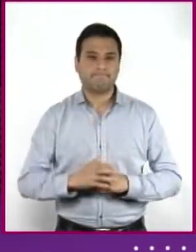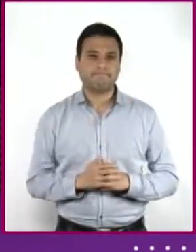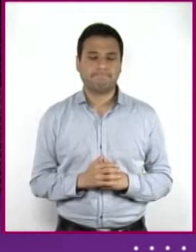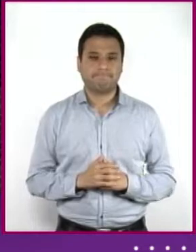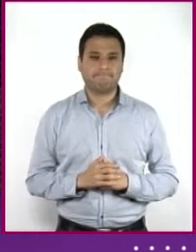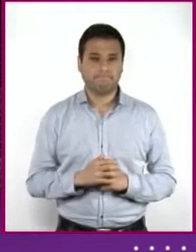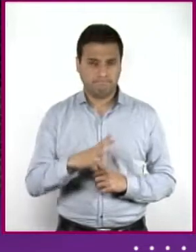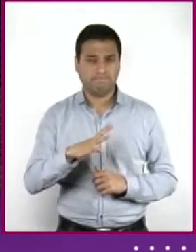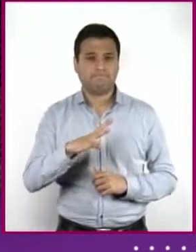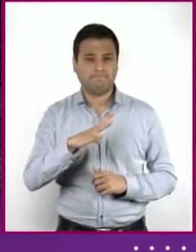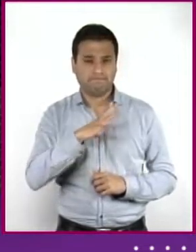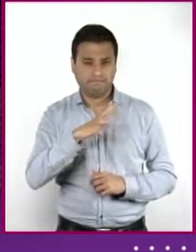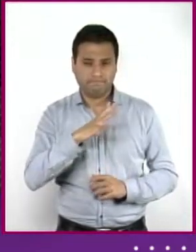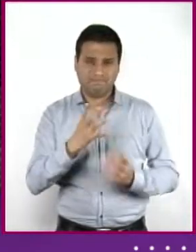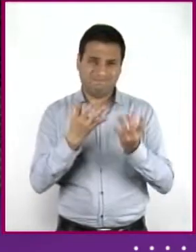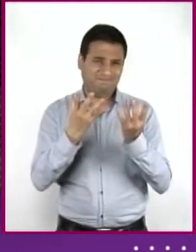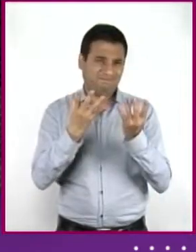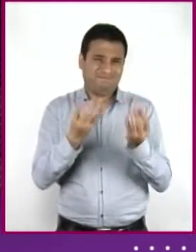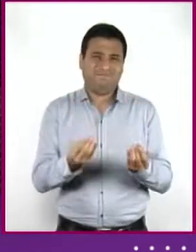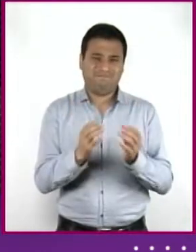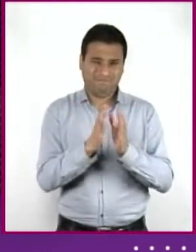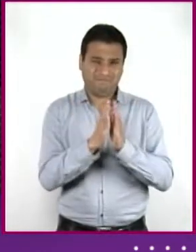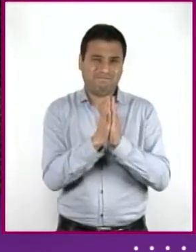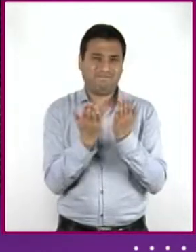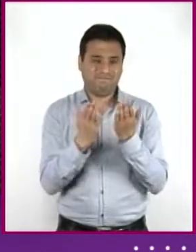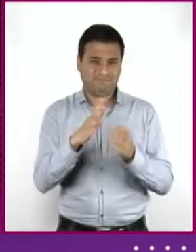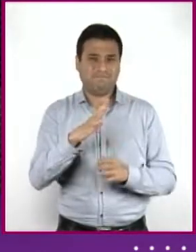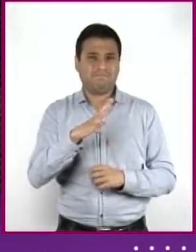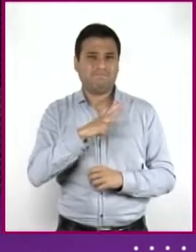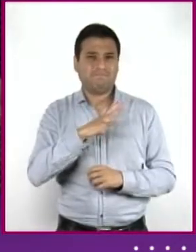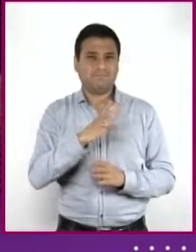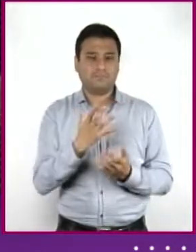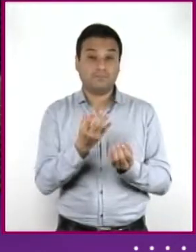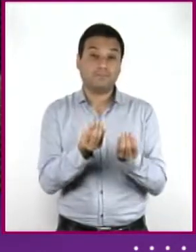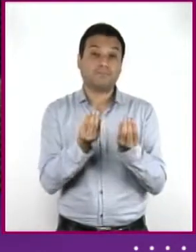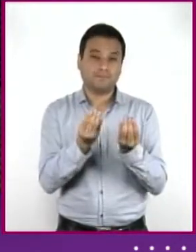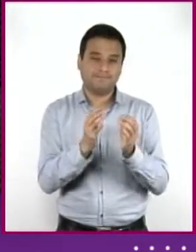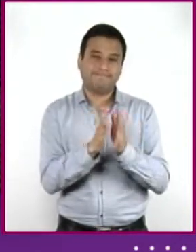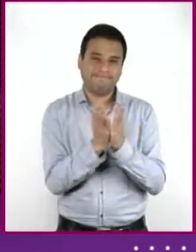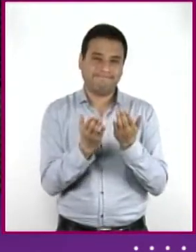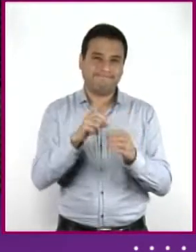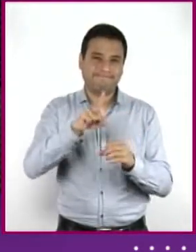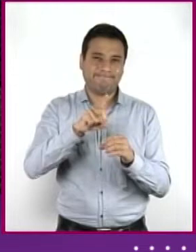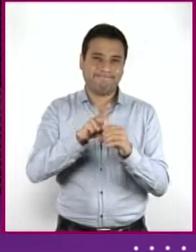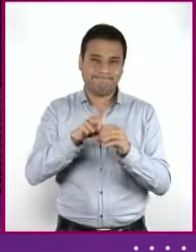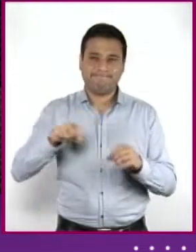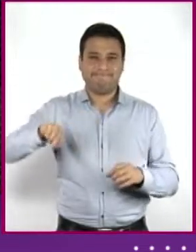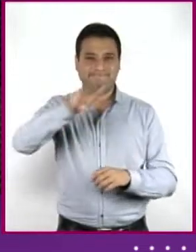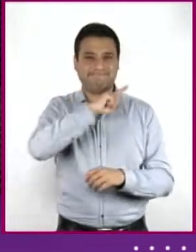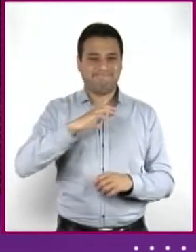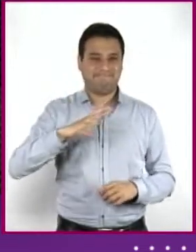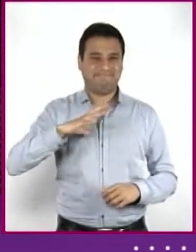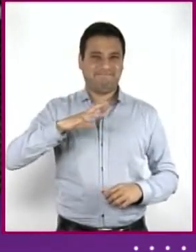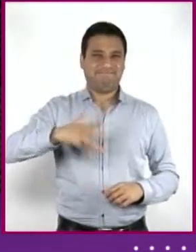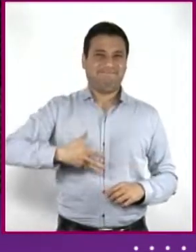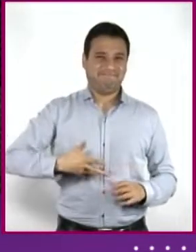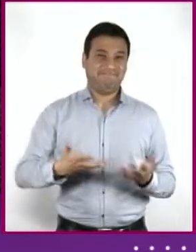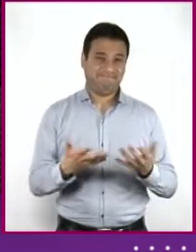We have a vast collection of books. Most of them were donated. We are proud of it.